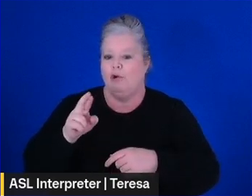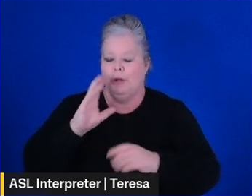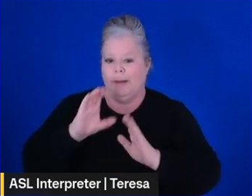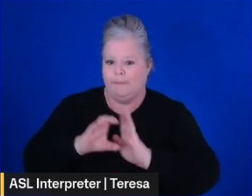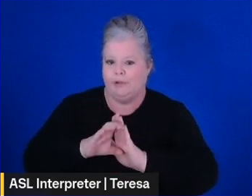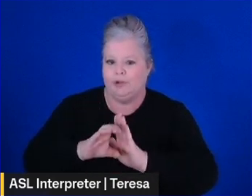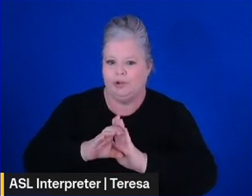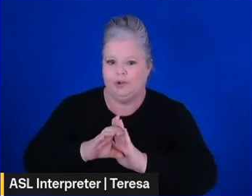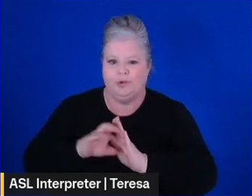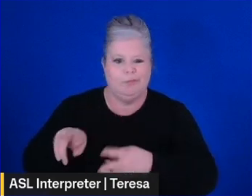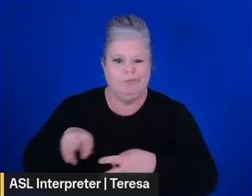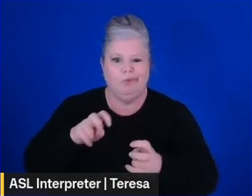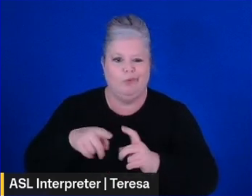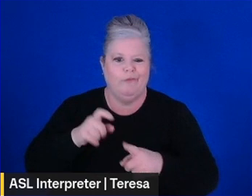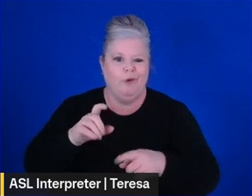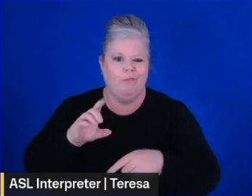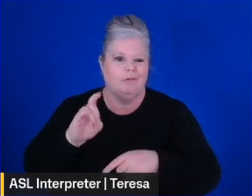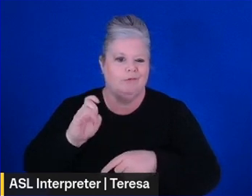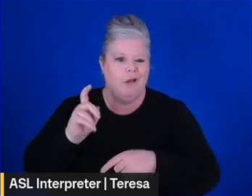Docker registry,